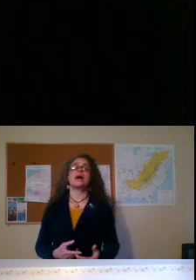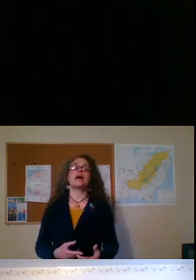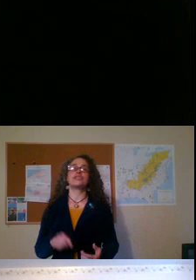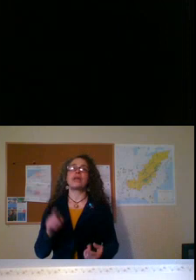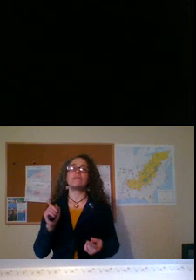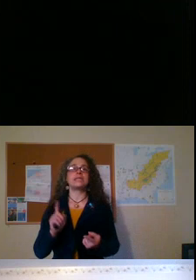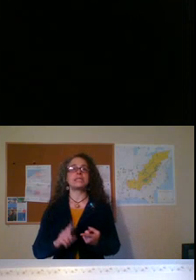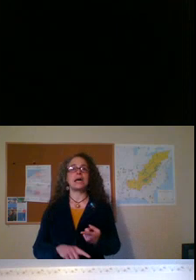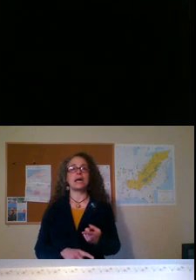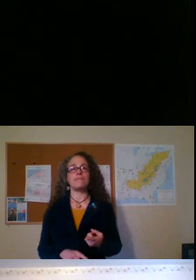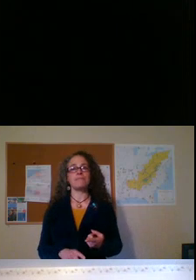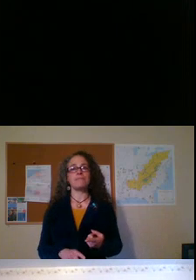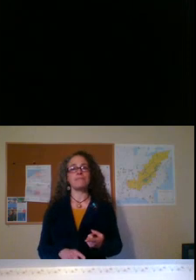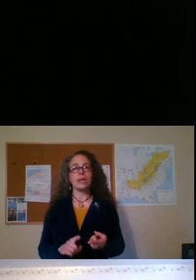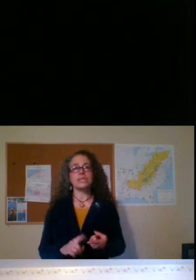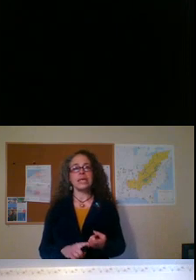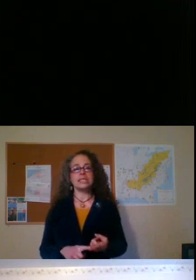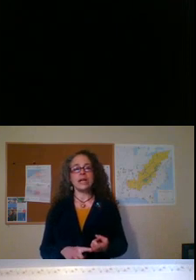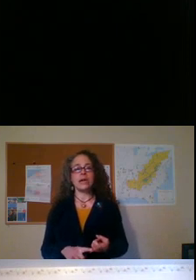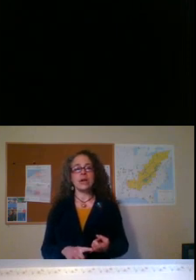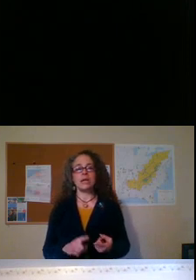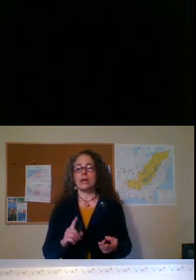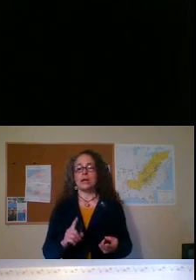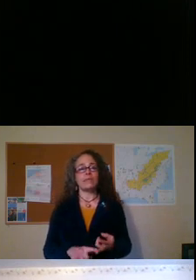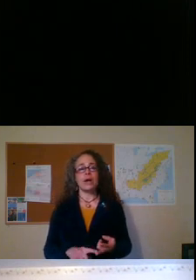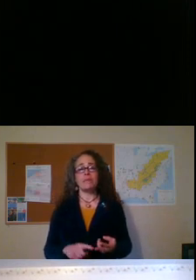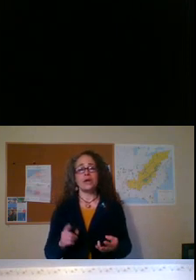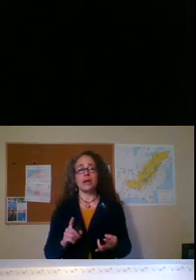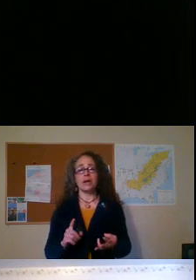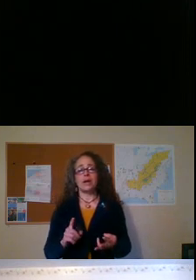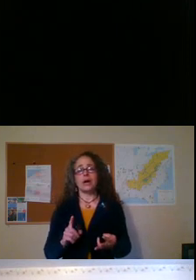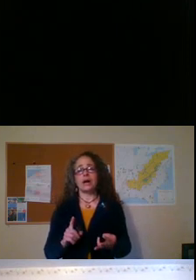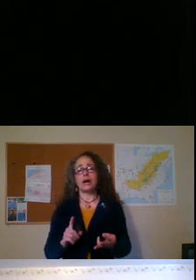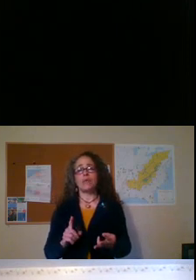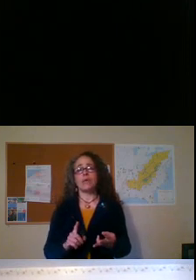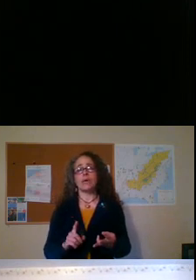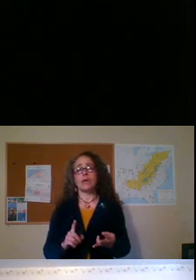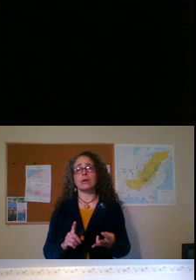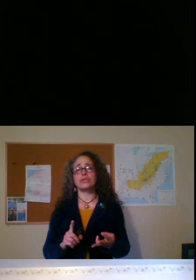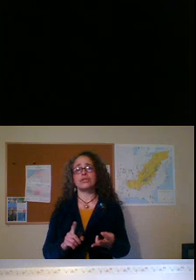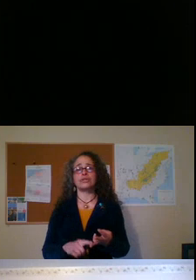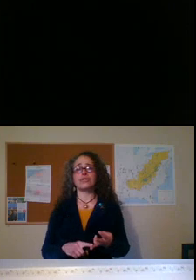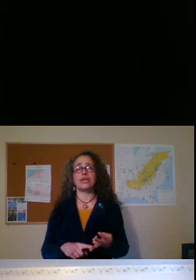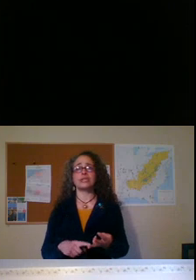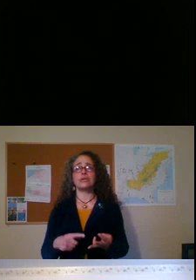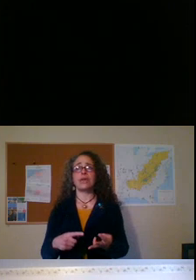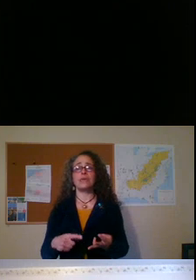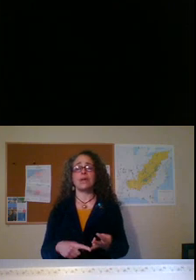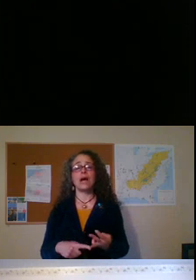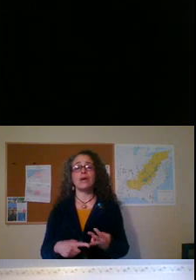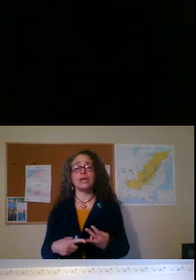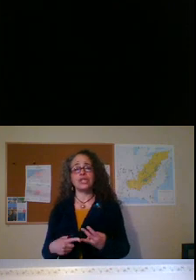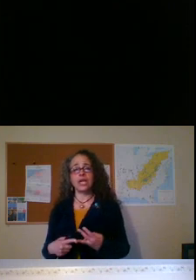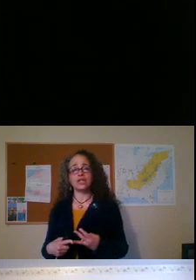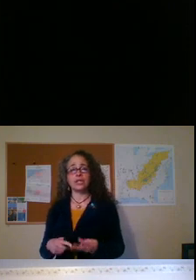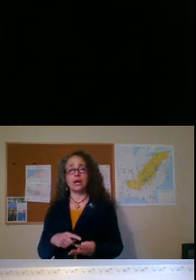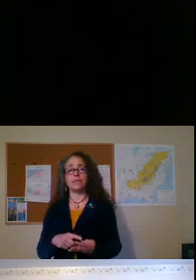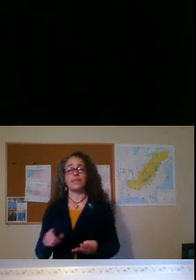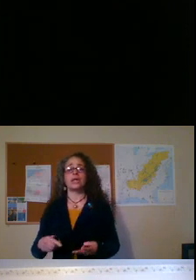institutions. So that means secondary, primary, or tertiary, so that would be